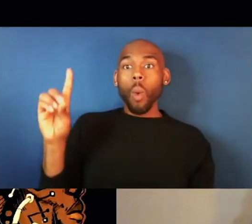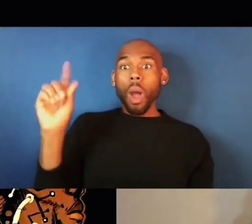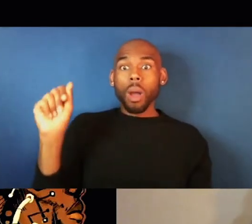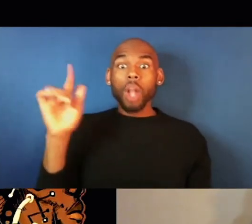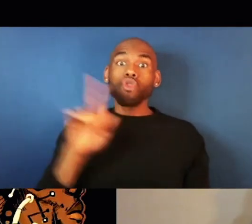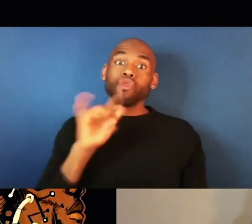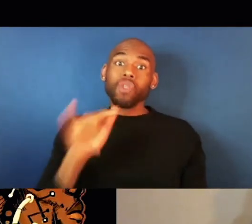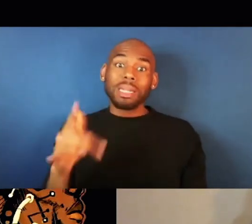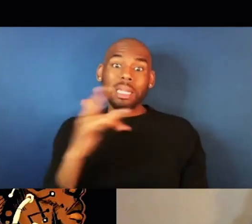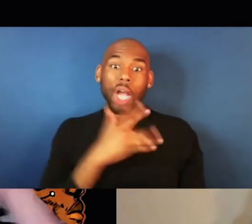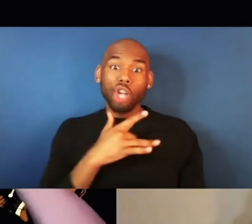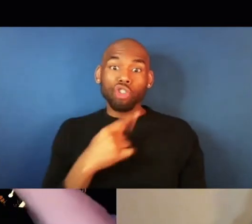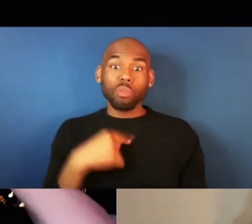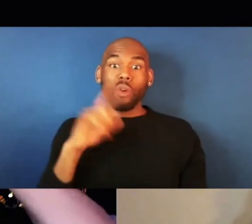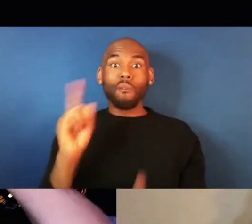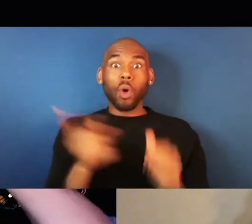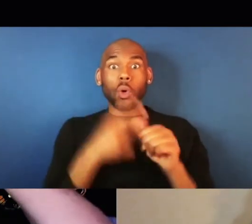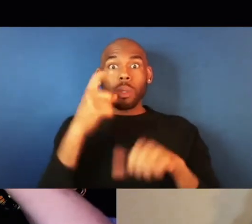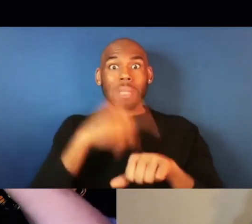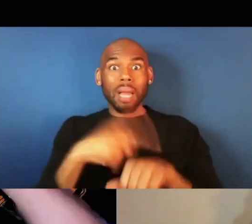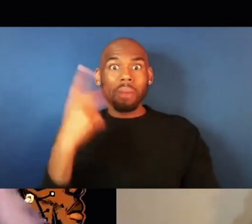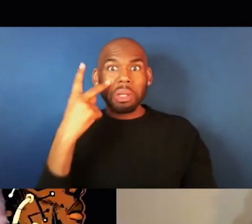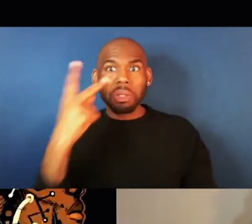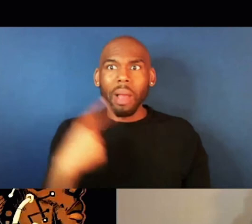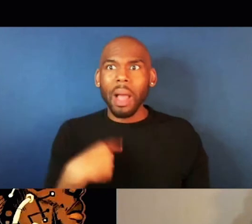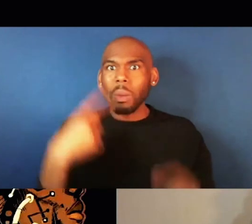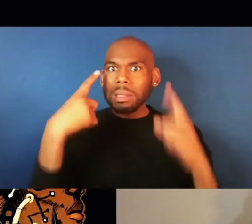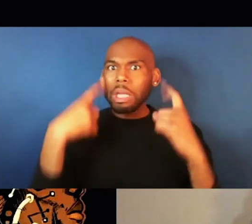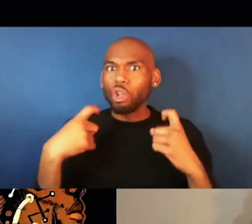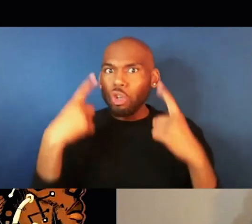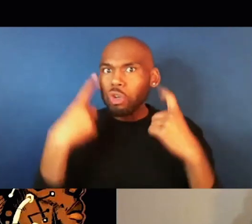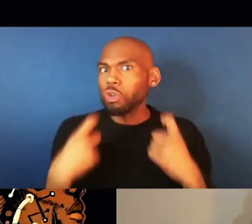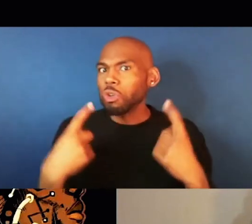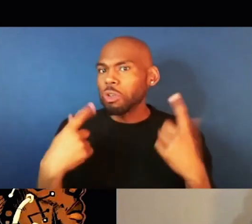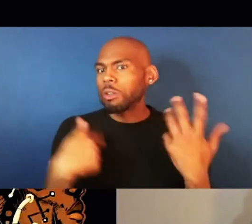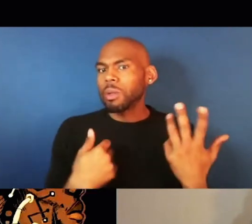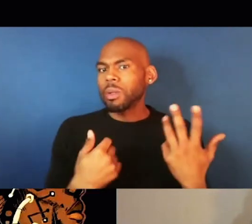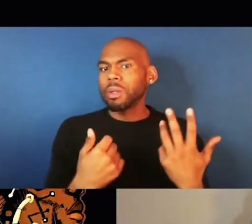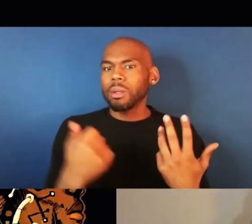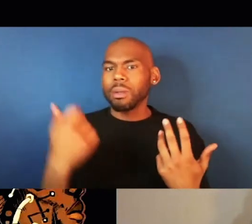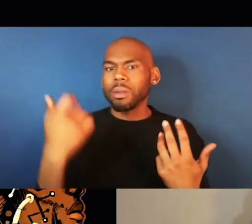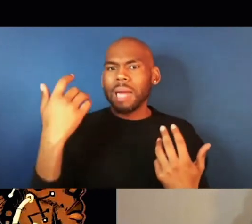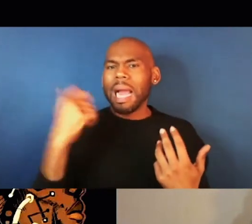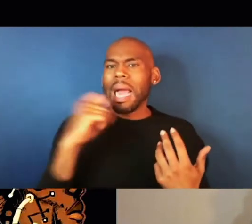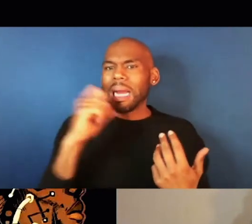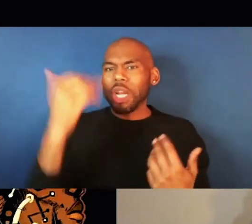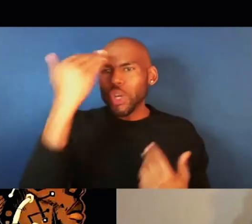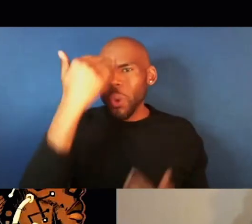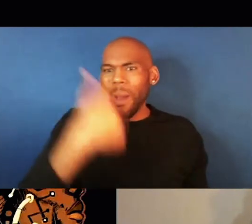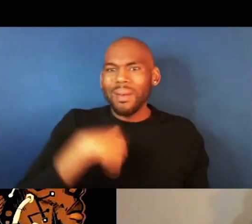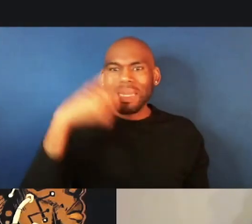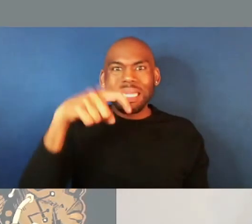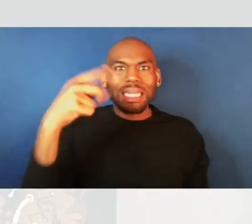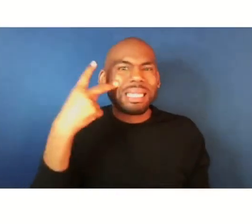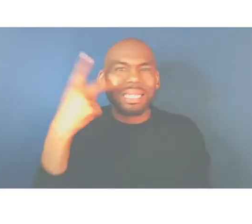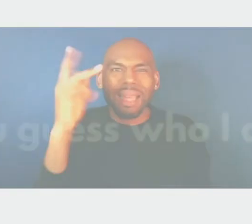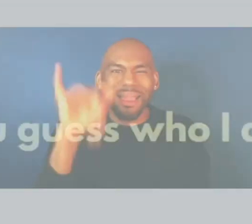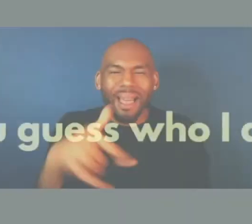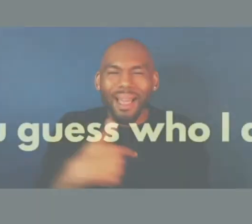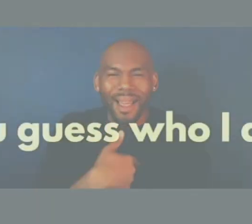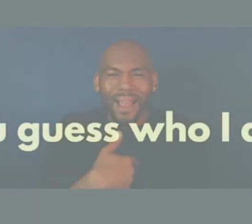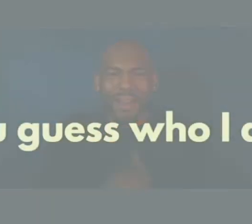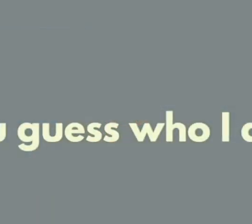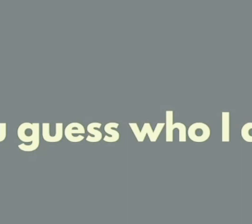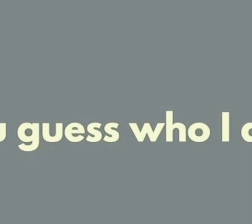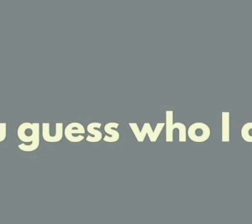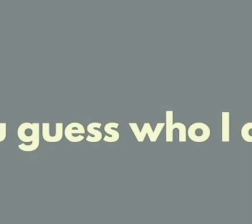as a person. When I first saw it, I was in tears when I saw it. I didn't really need it. I didn't really know that I needed to see